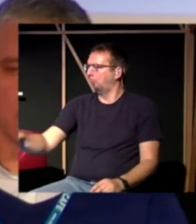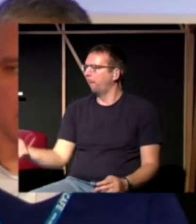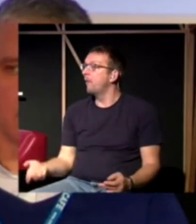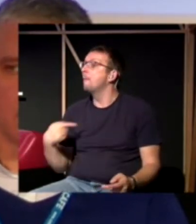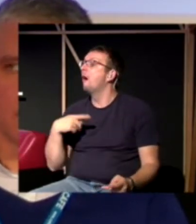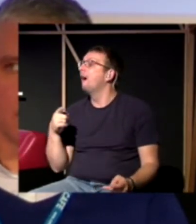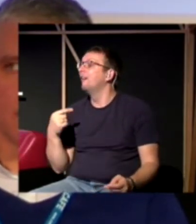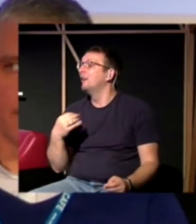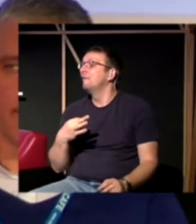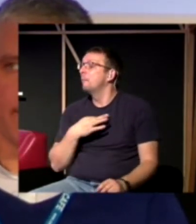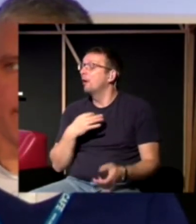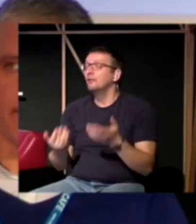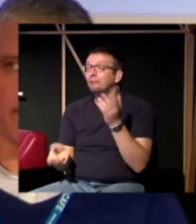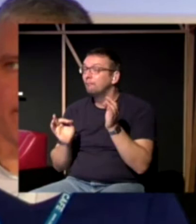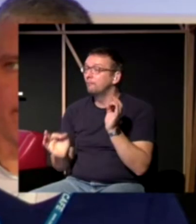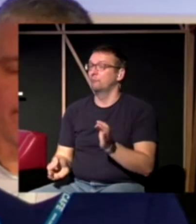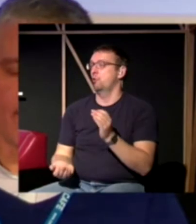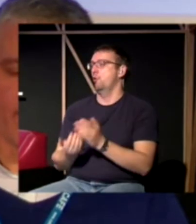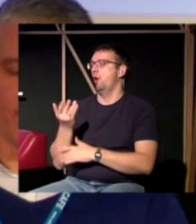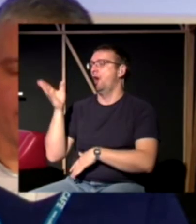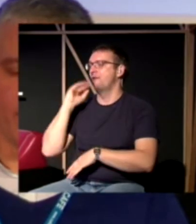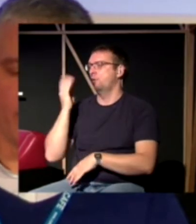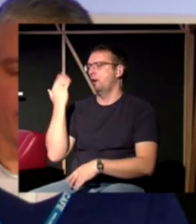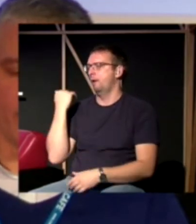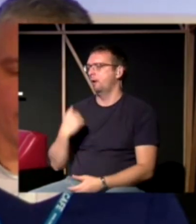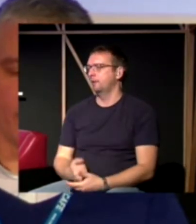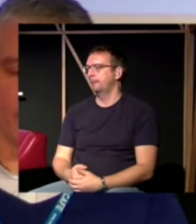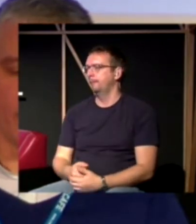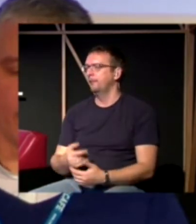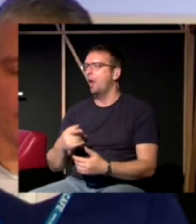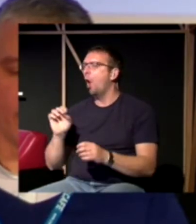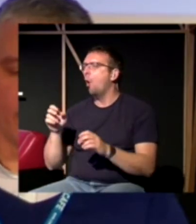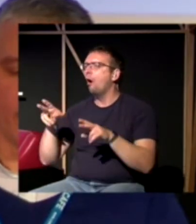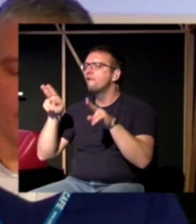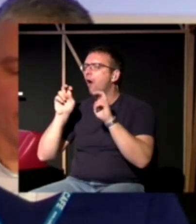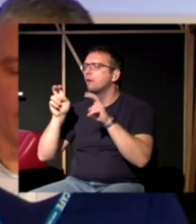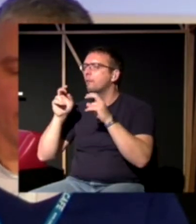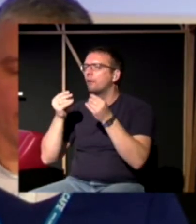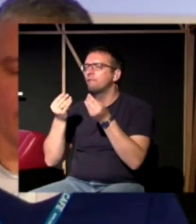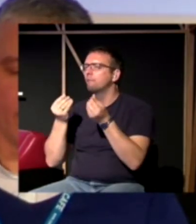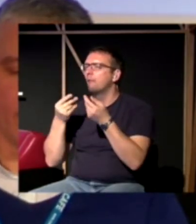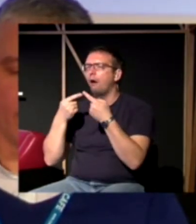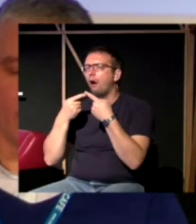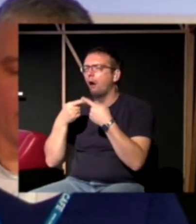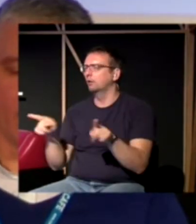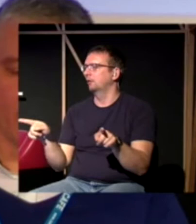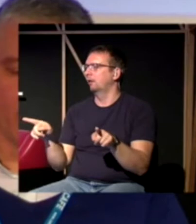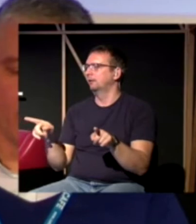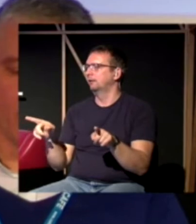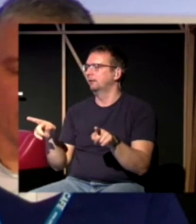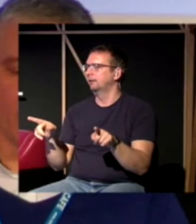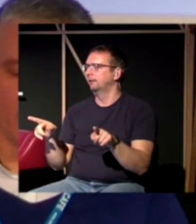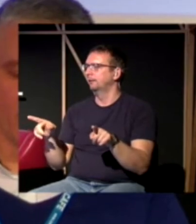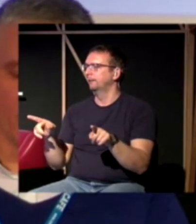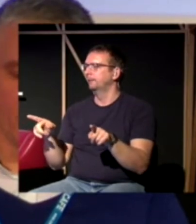experienced the game by me having that experience. And now I would, because I had